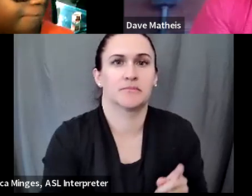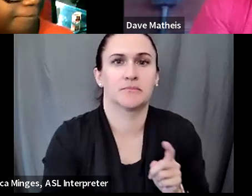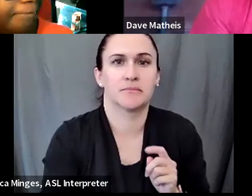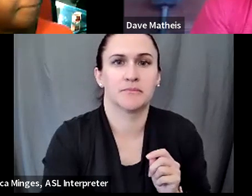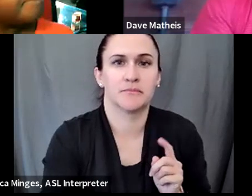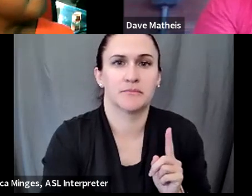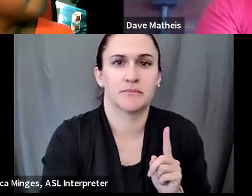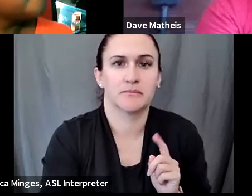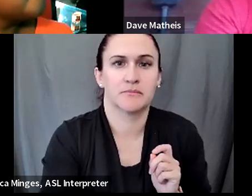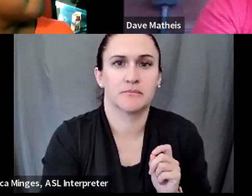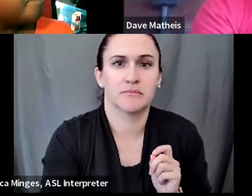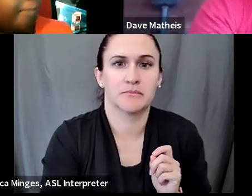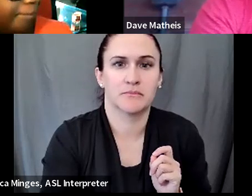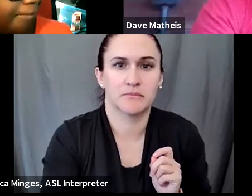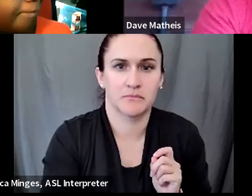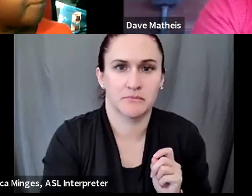everyone.